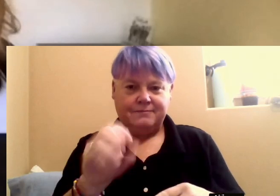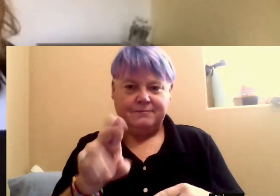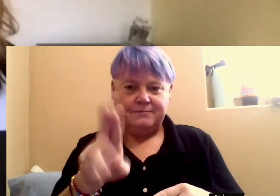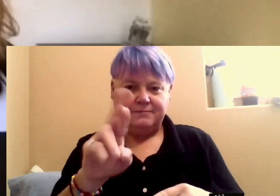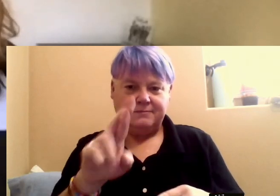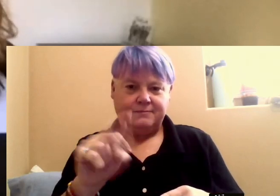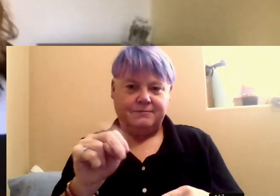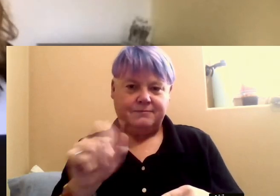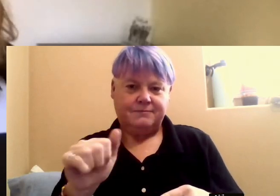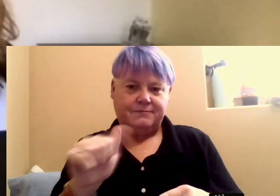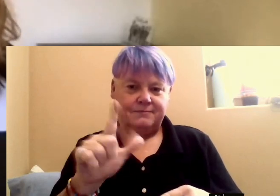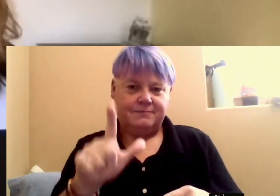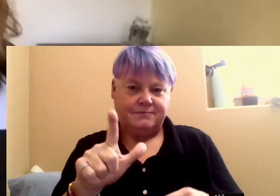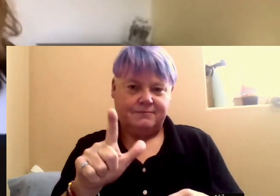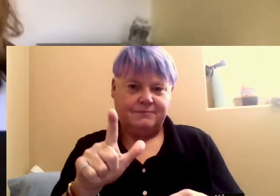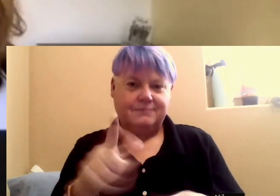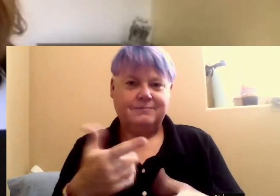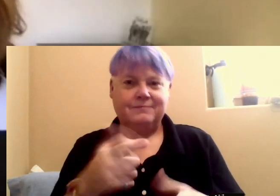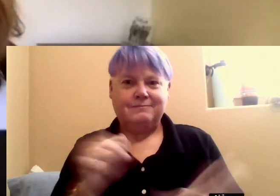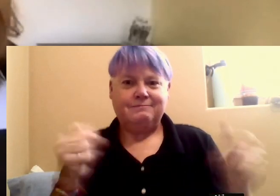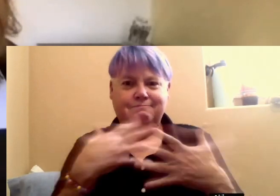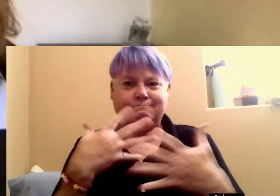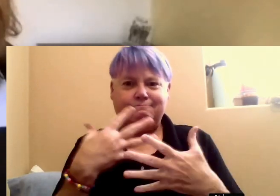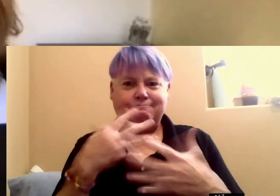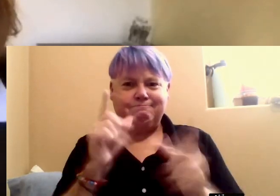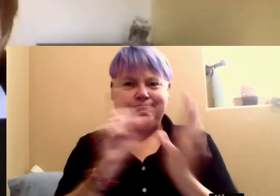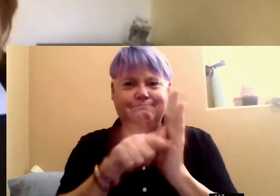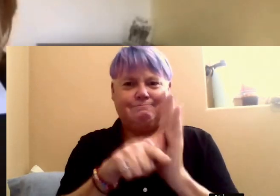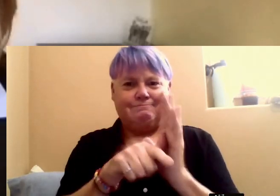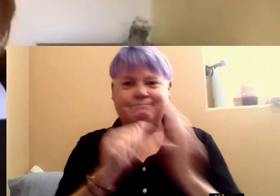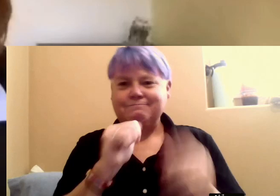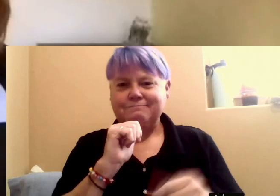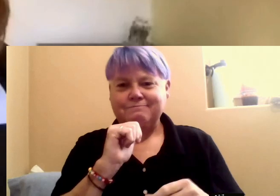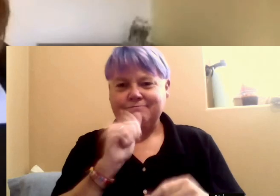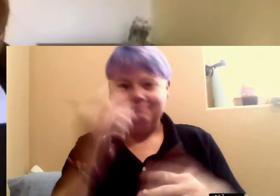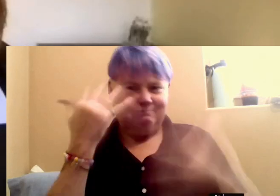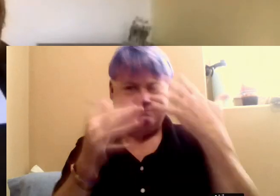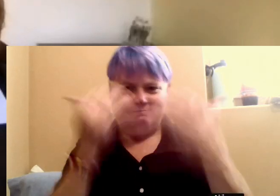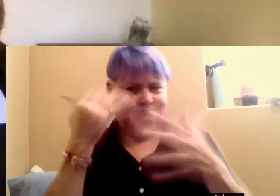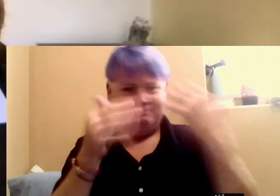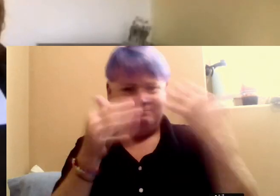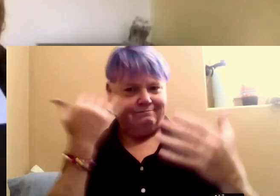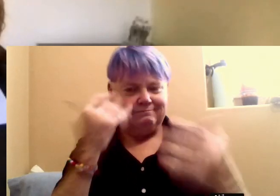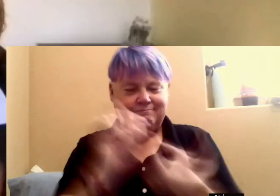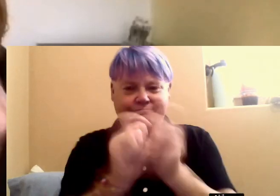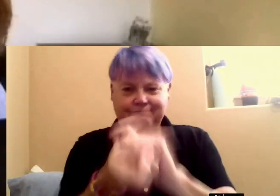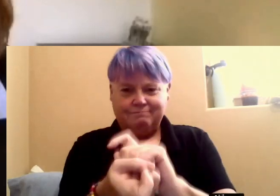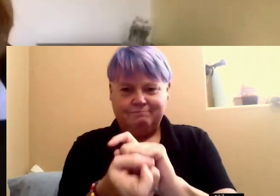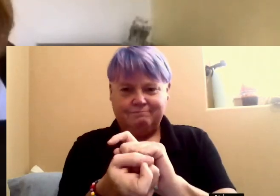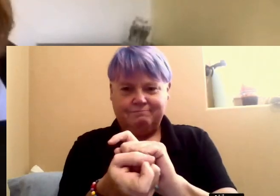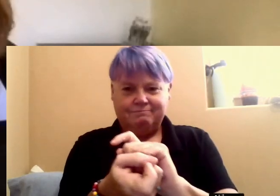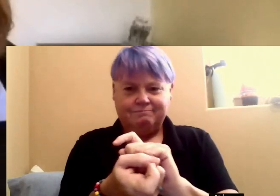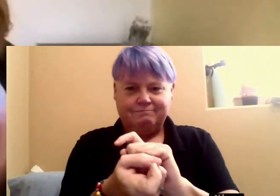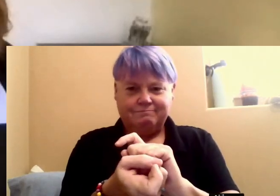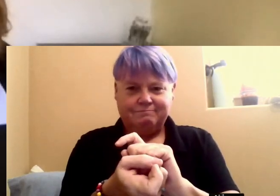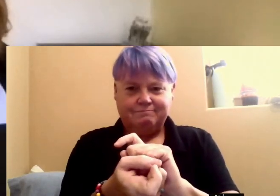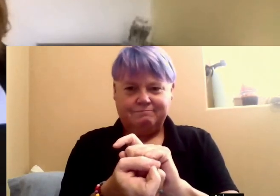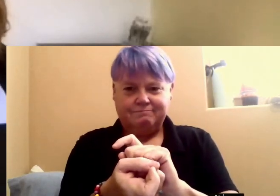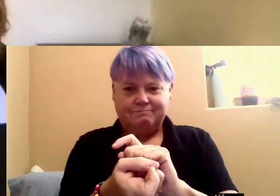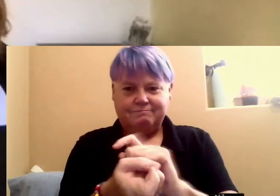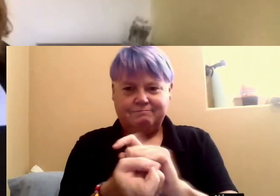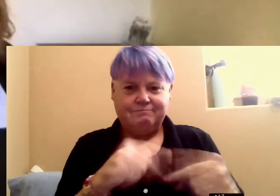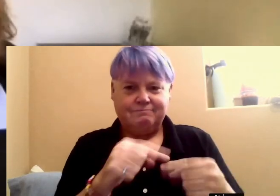So clearly not a mystery or thriller. And I switched genres when